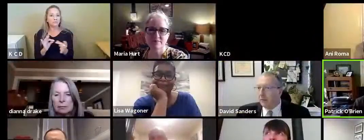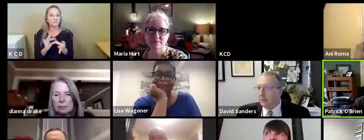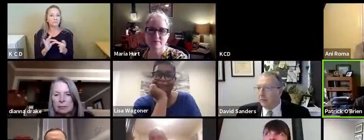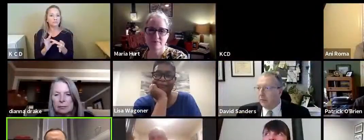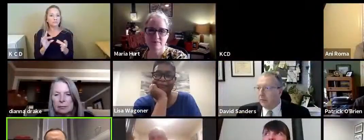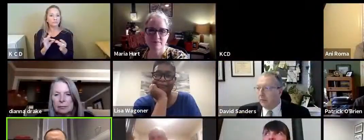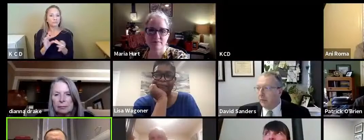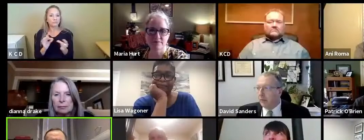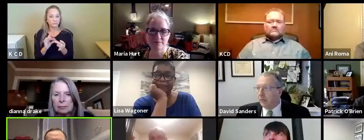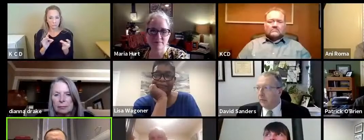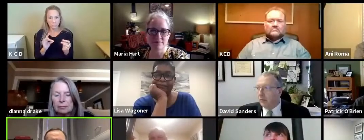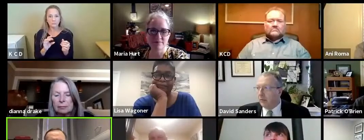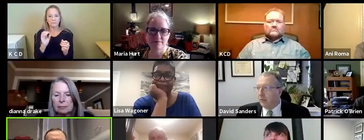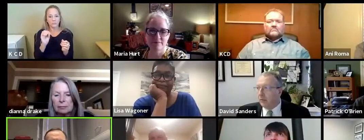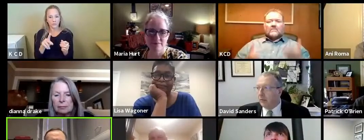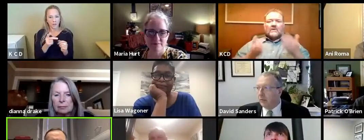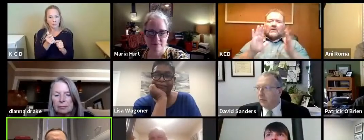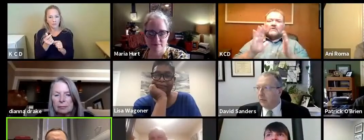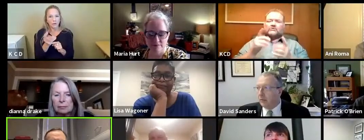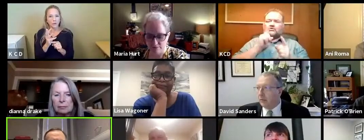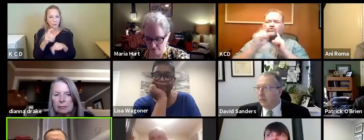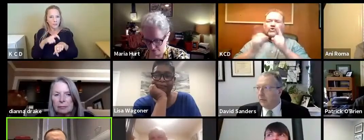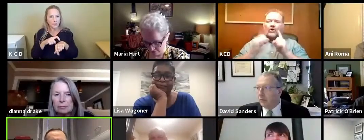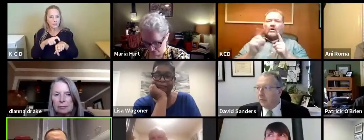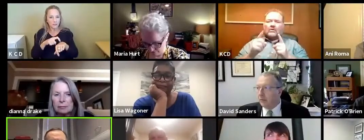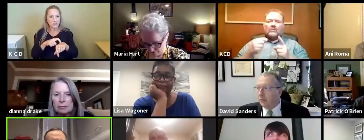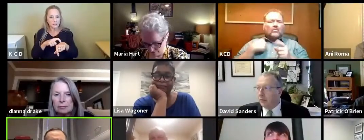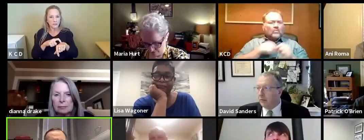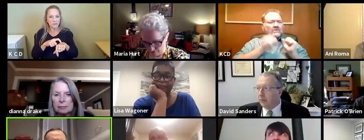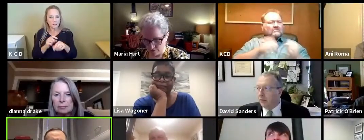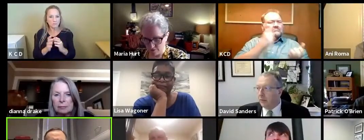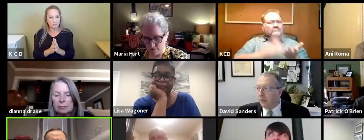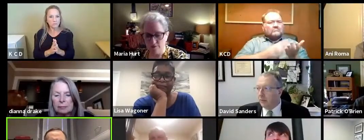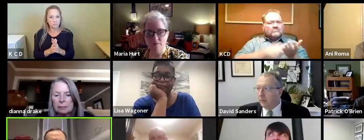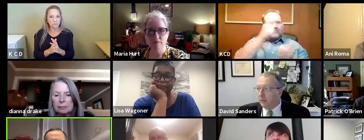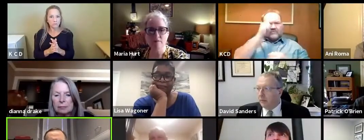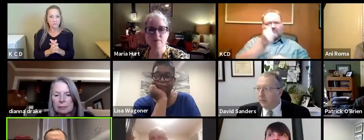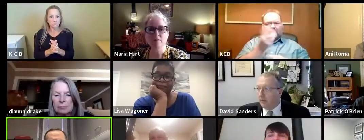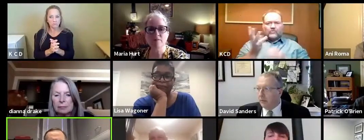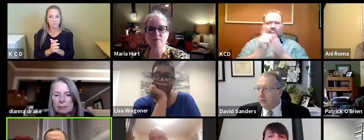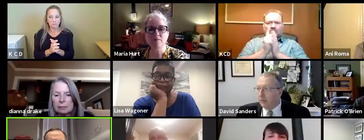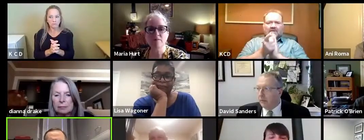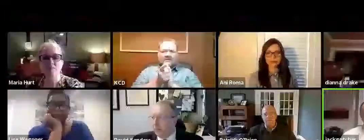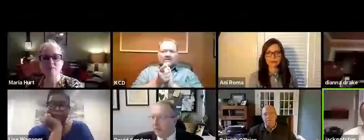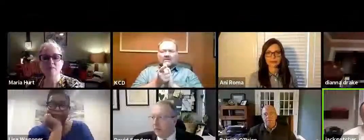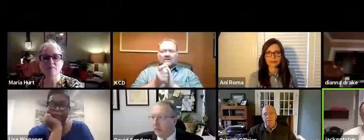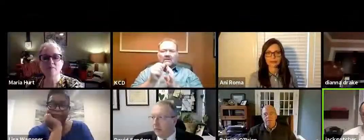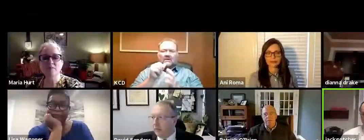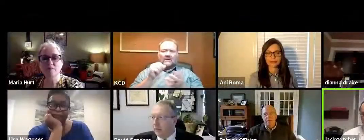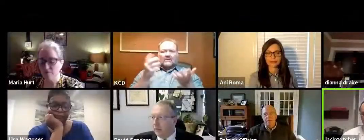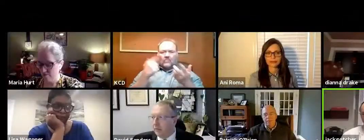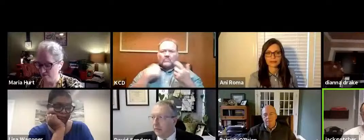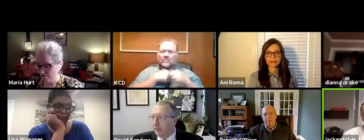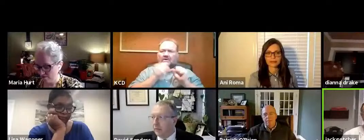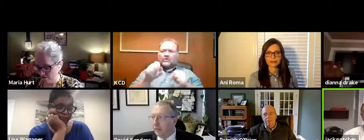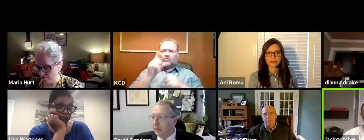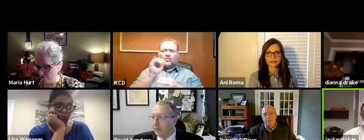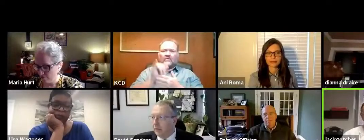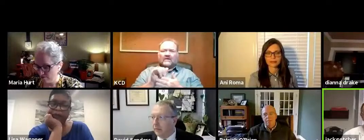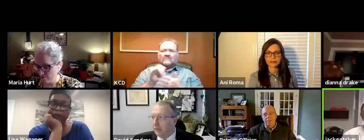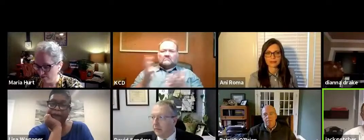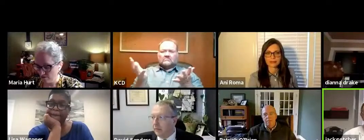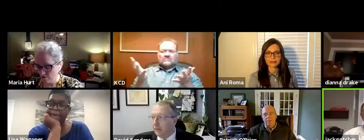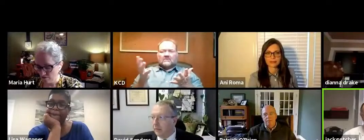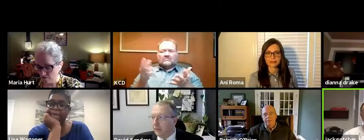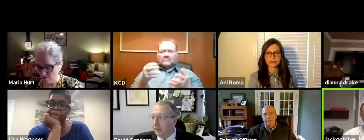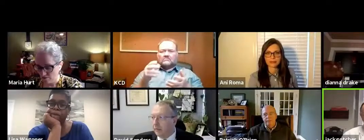Okay, we'll do that for a few minutes because, it's kind of really, it's not well directed, but we can do that.